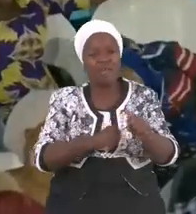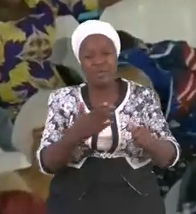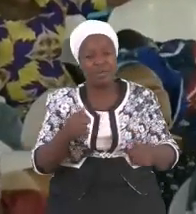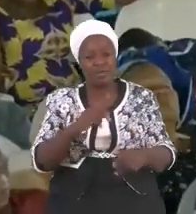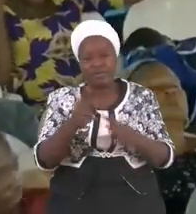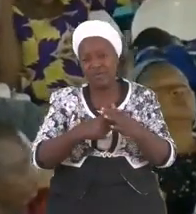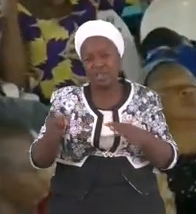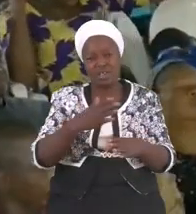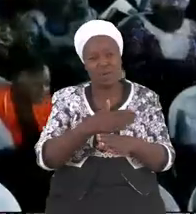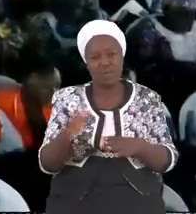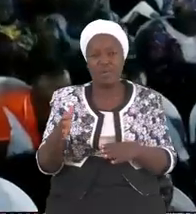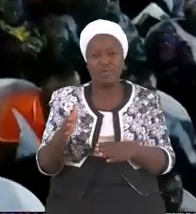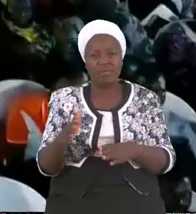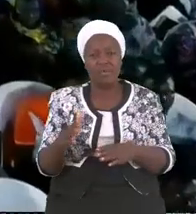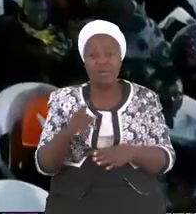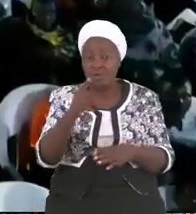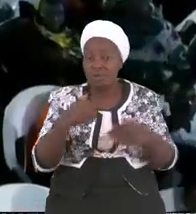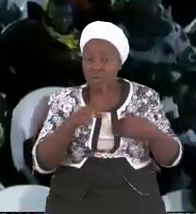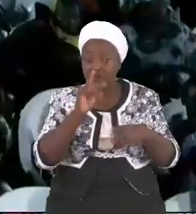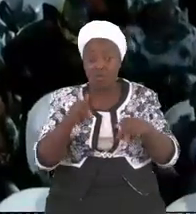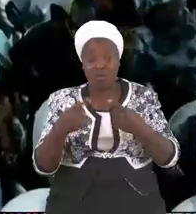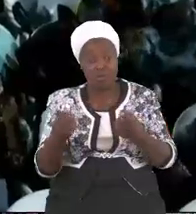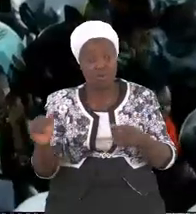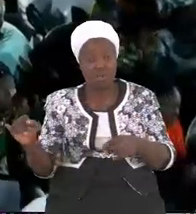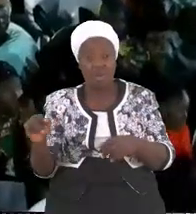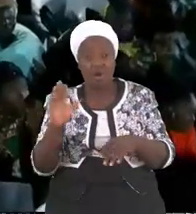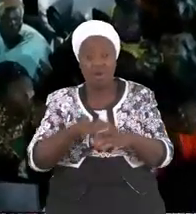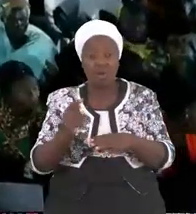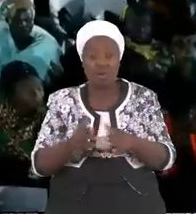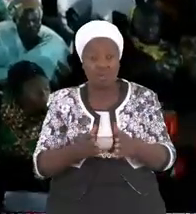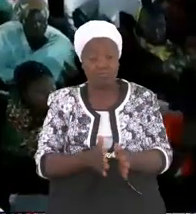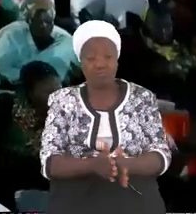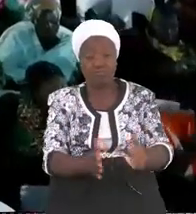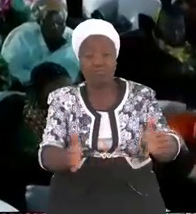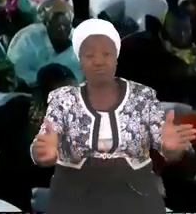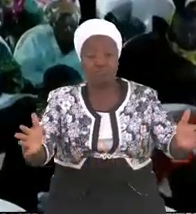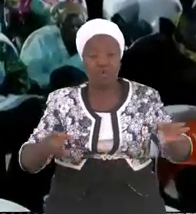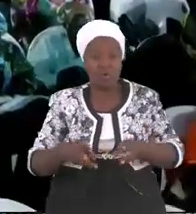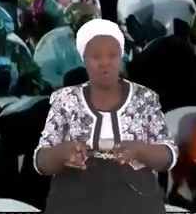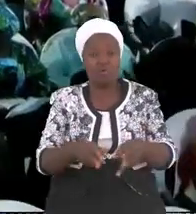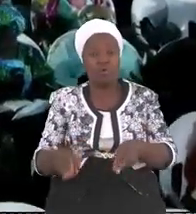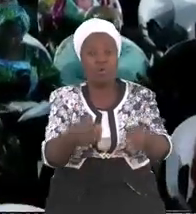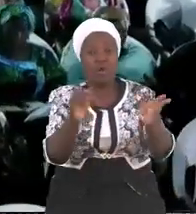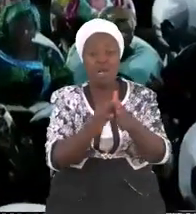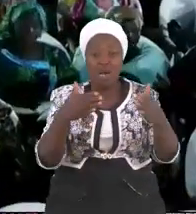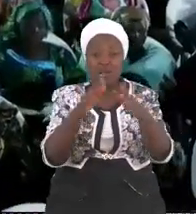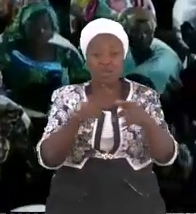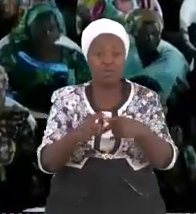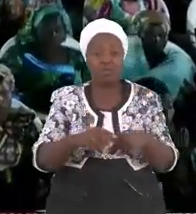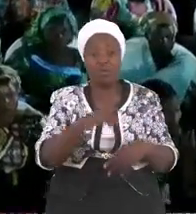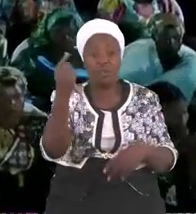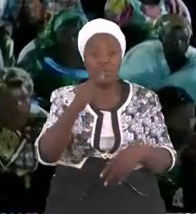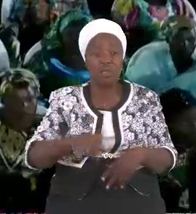vanish away. You have been going on the broad road that leads to eternal death, eternal separation